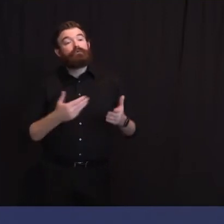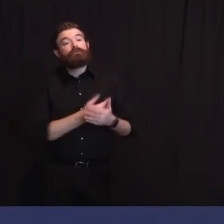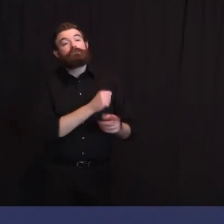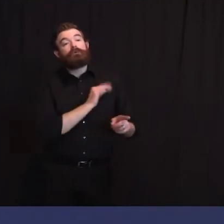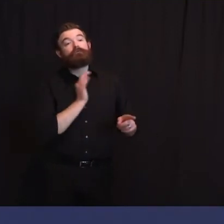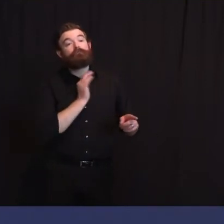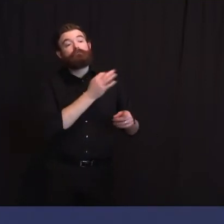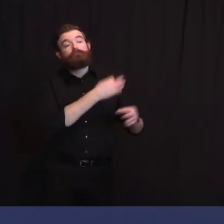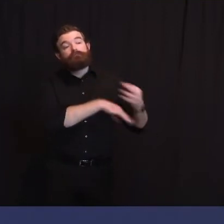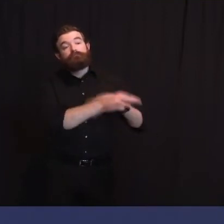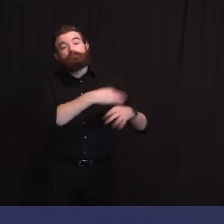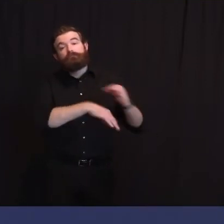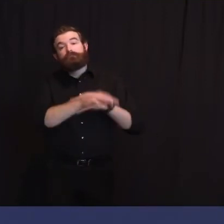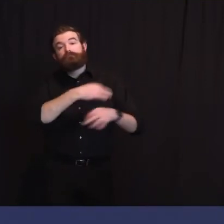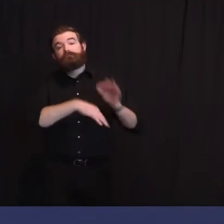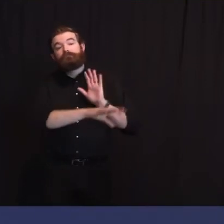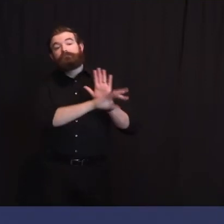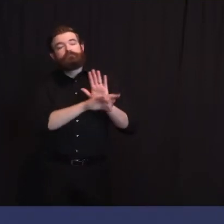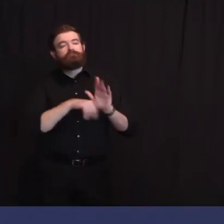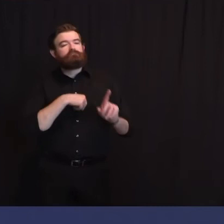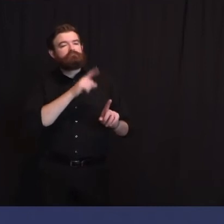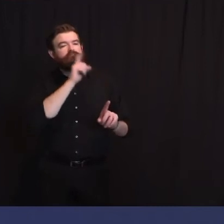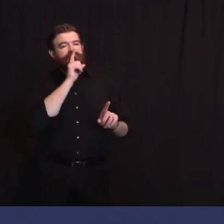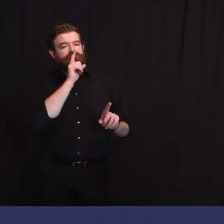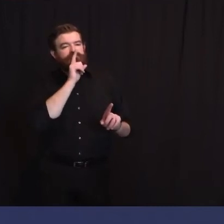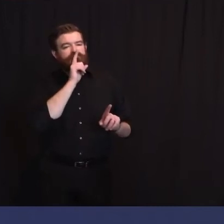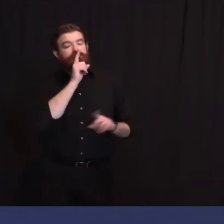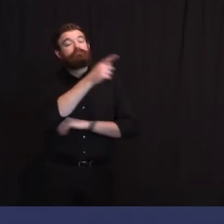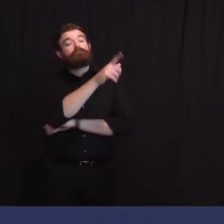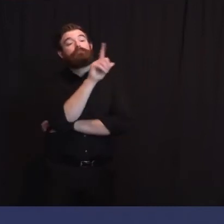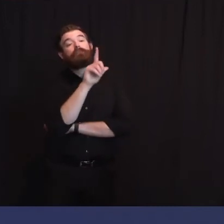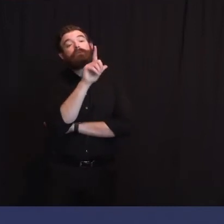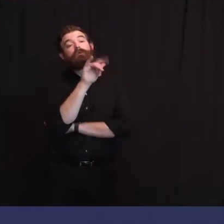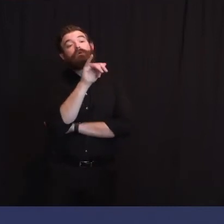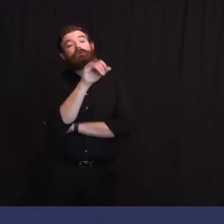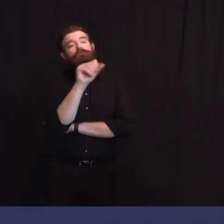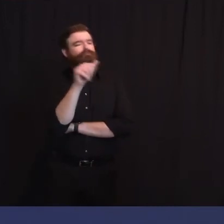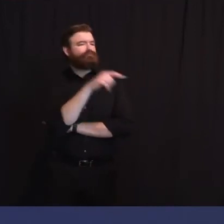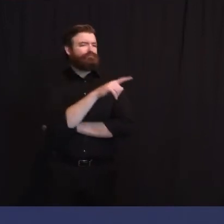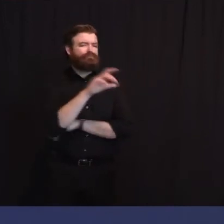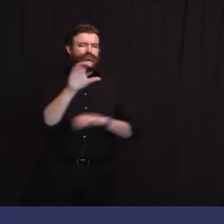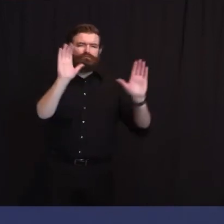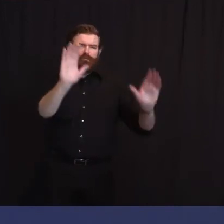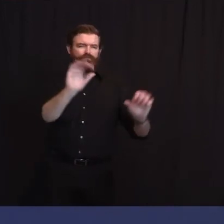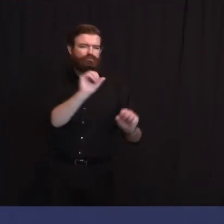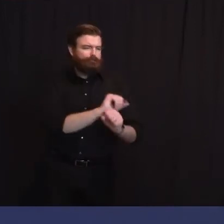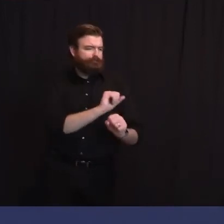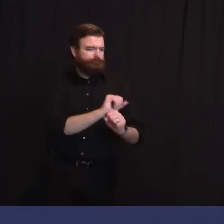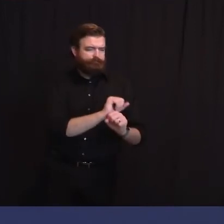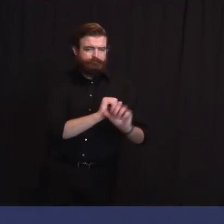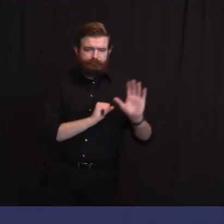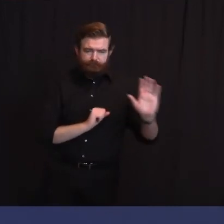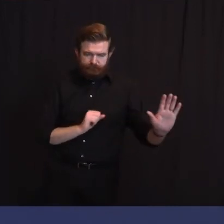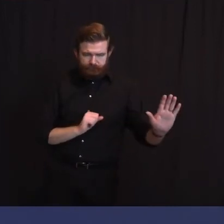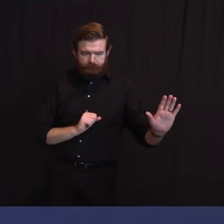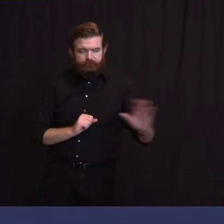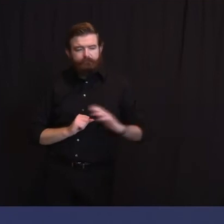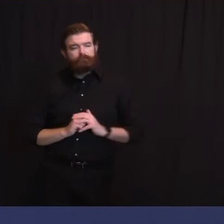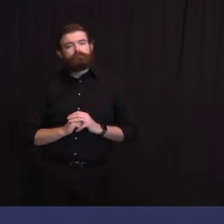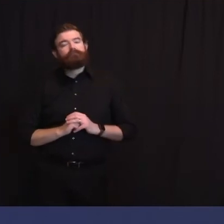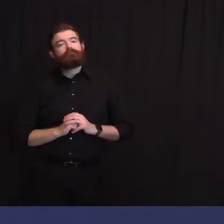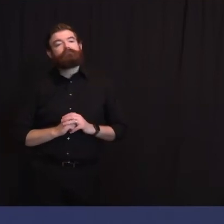is doing an outstanding job, and you work with her. She's doing an outstanding job, and it doesn't hurt, I think, Judy, that she's got a